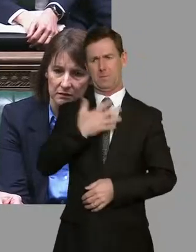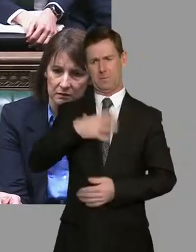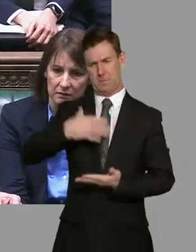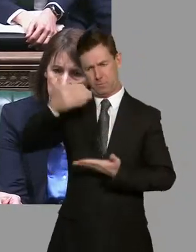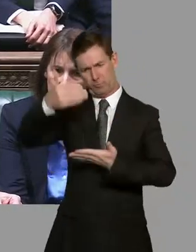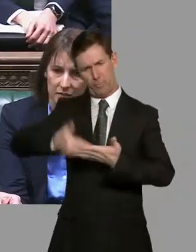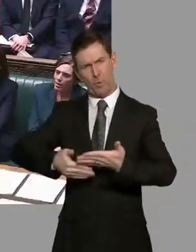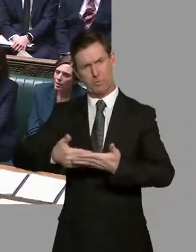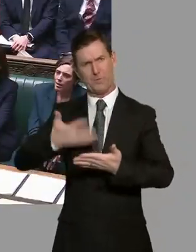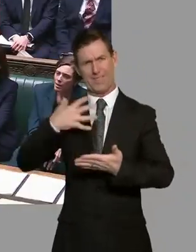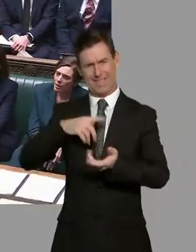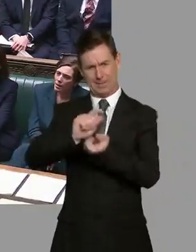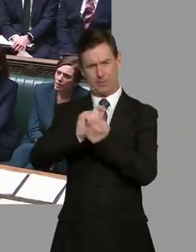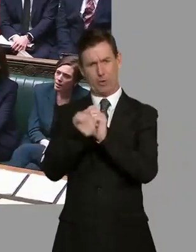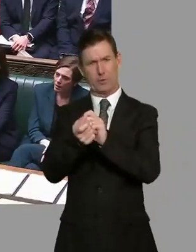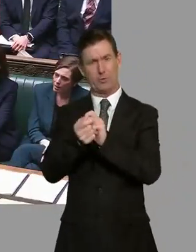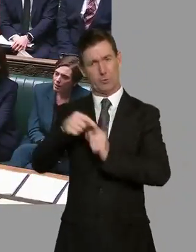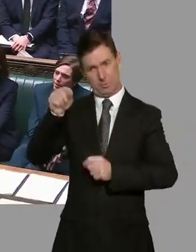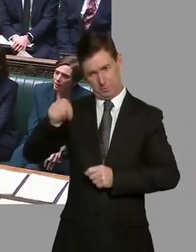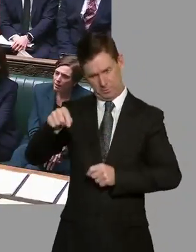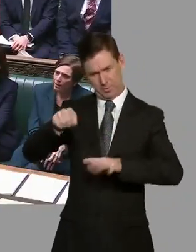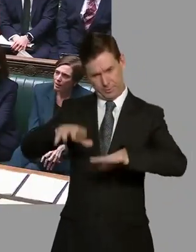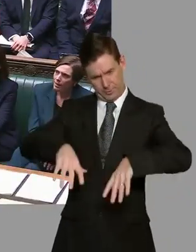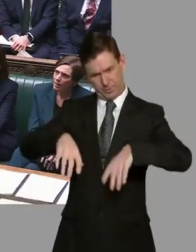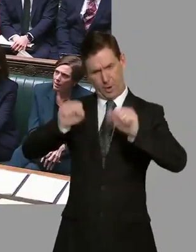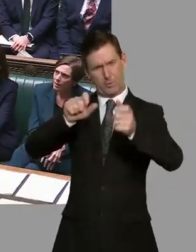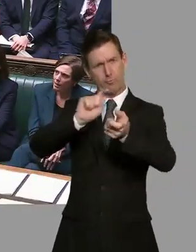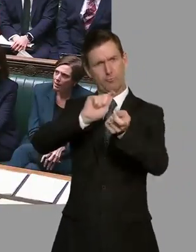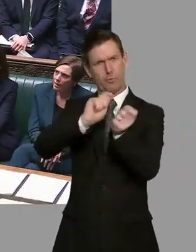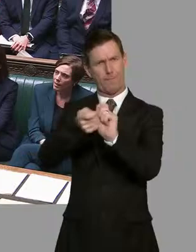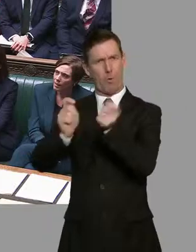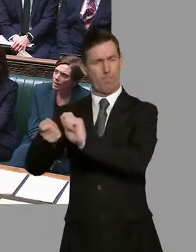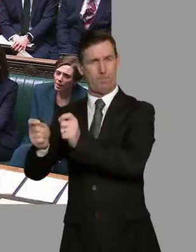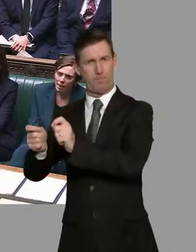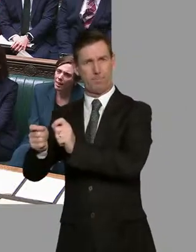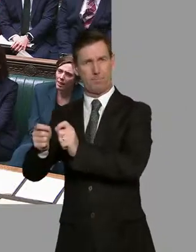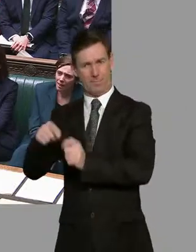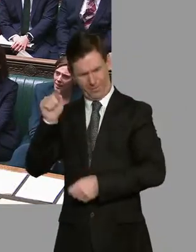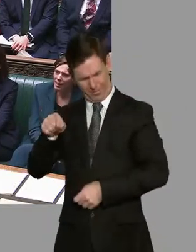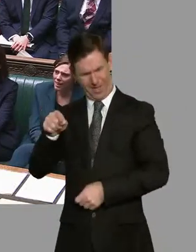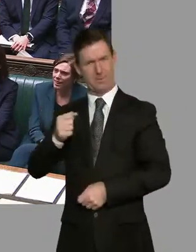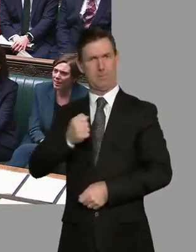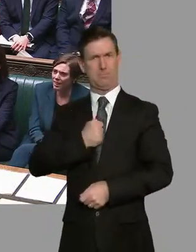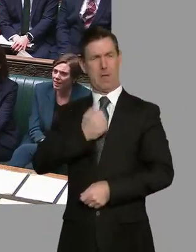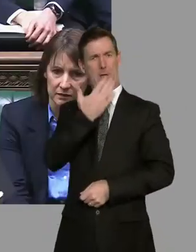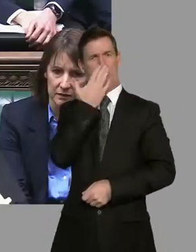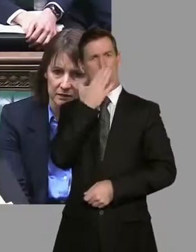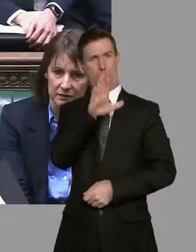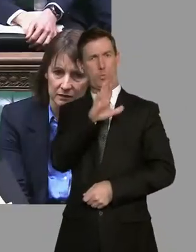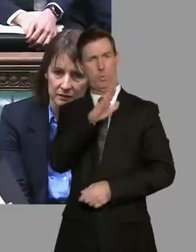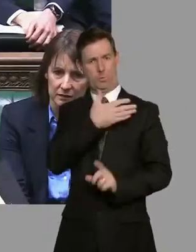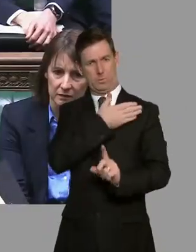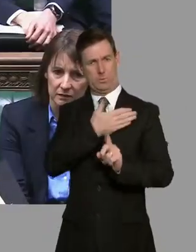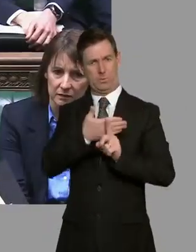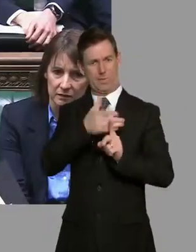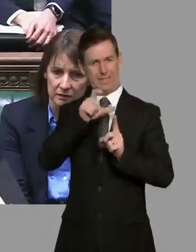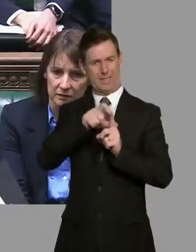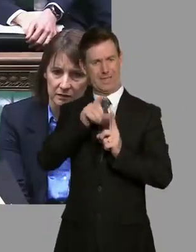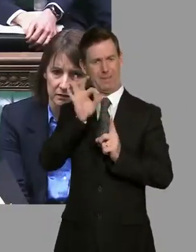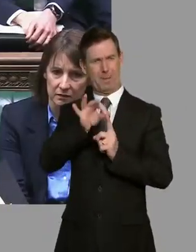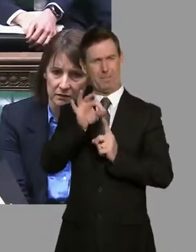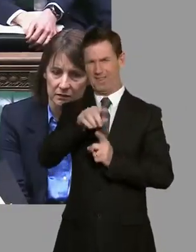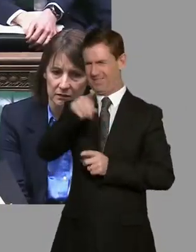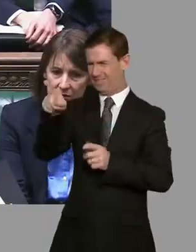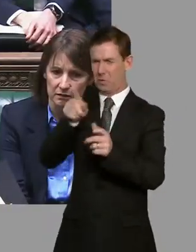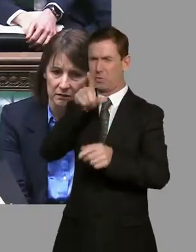I brought about. So that's the approach I took in practice, whilst others were tweeting and talking. It's the approach I would take now